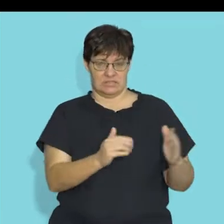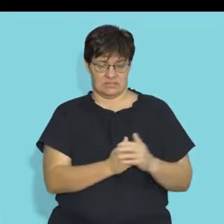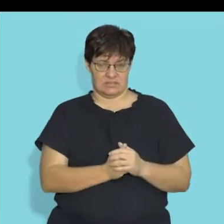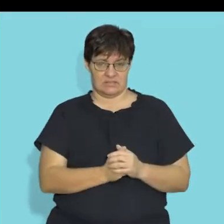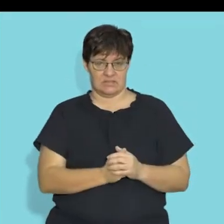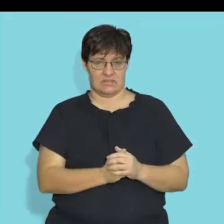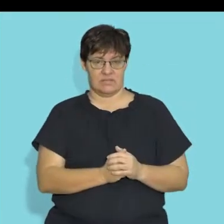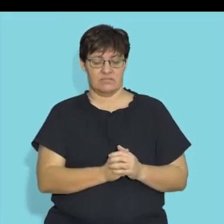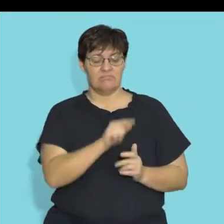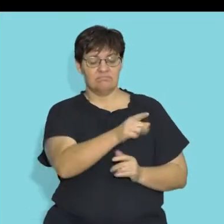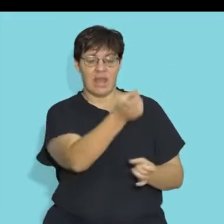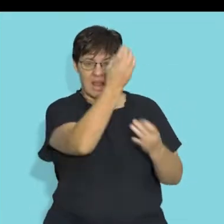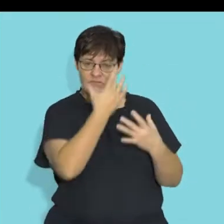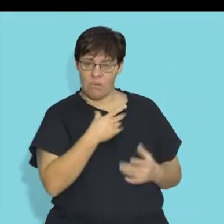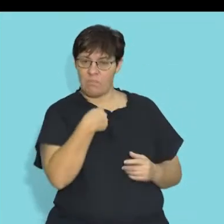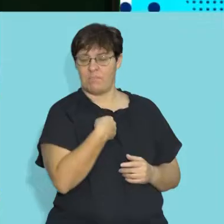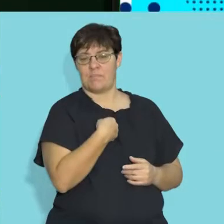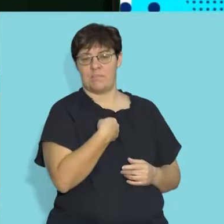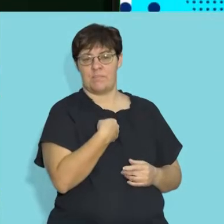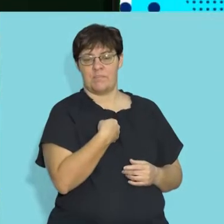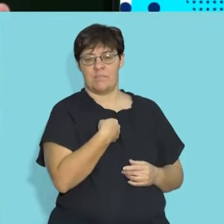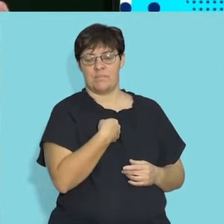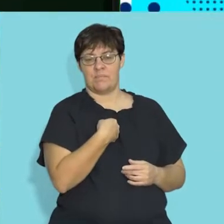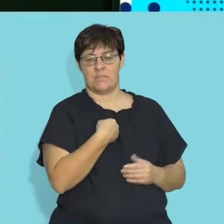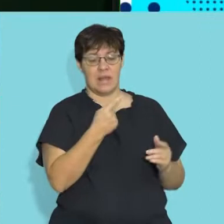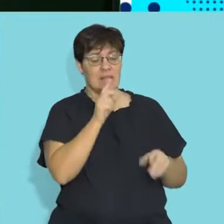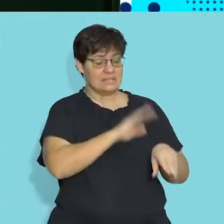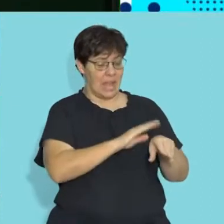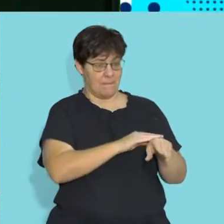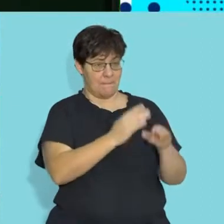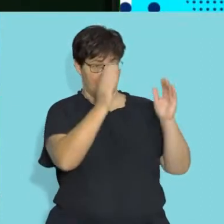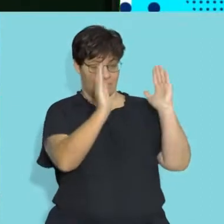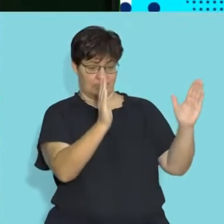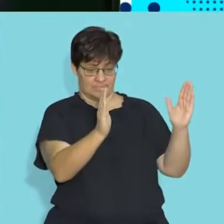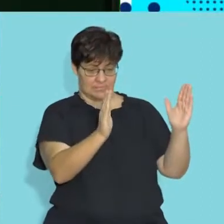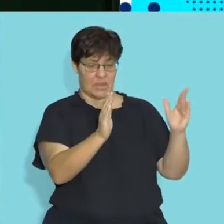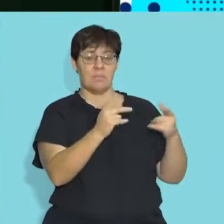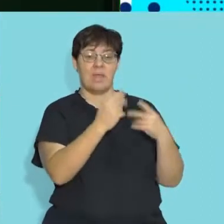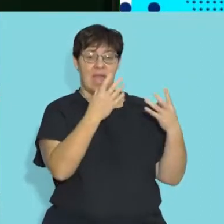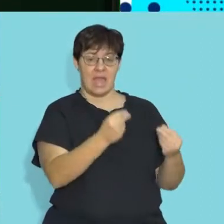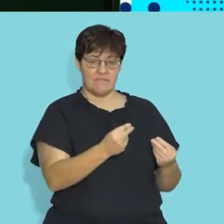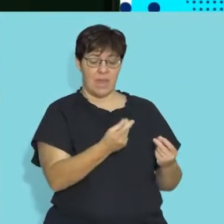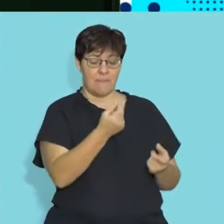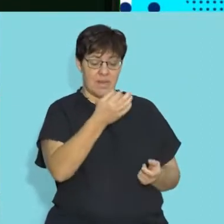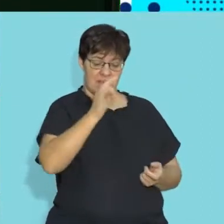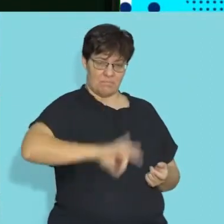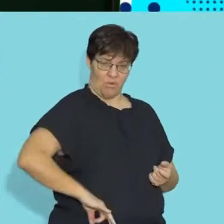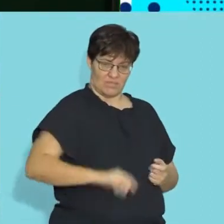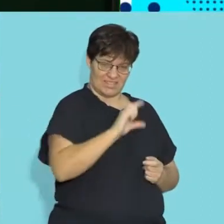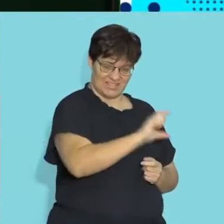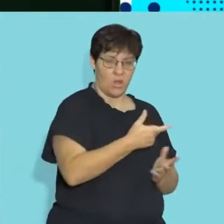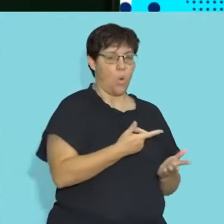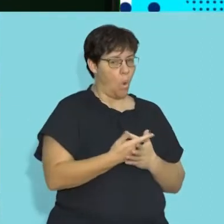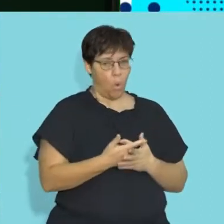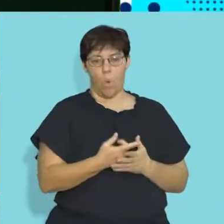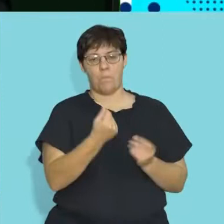cash budget telling you? It's telling you for the budget period, you're either going to have a surplus of cash or a